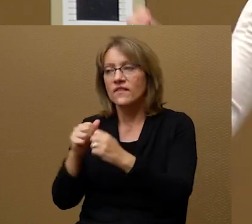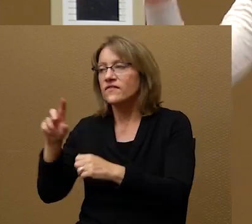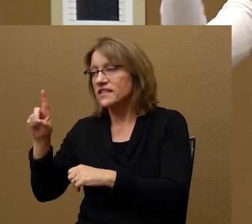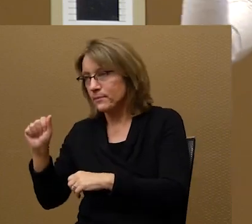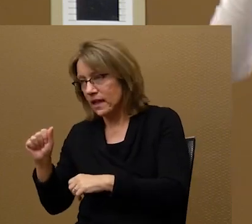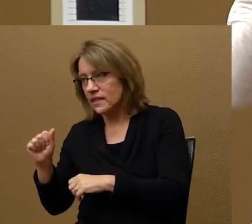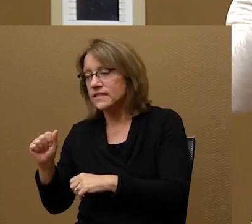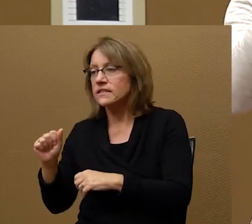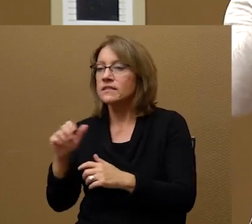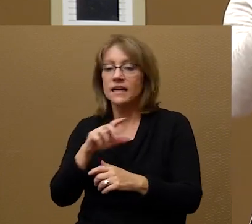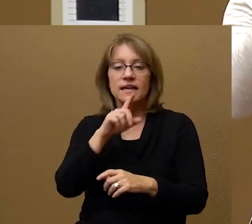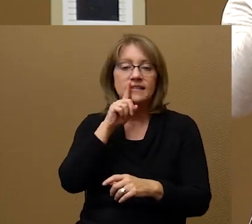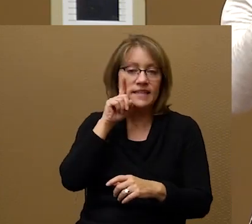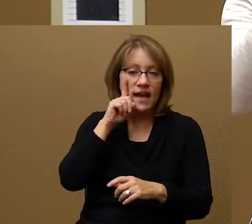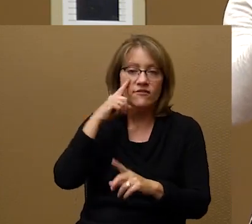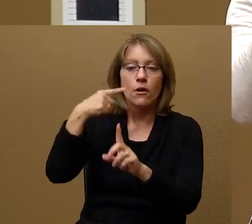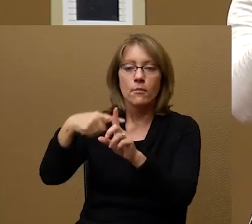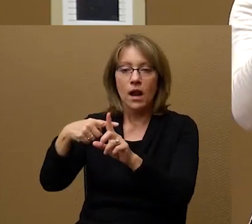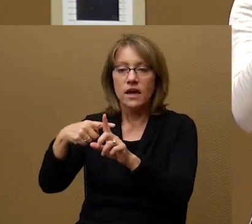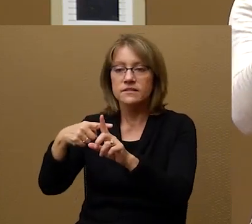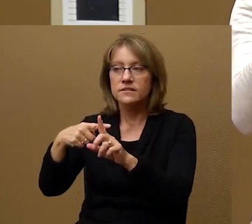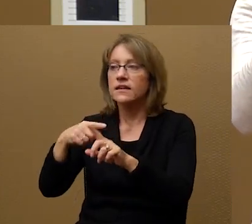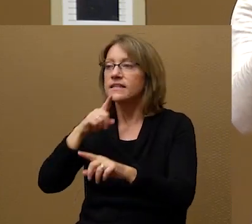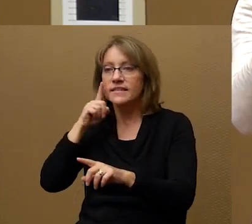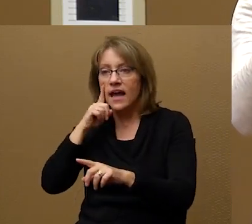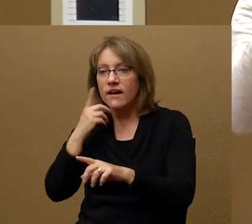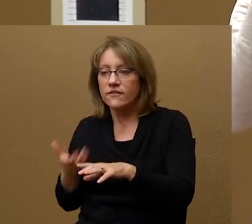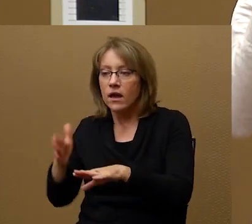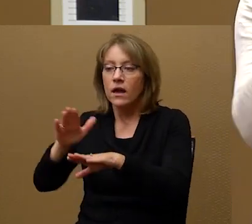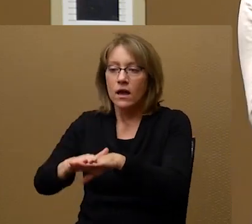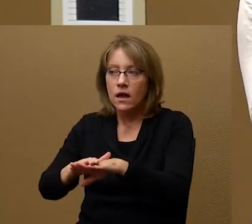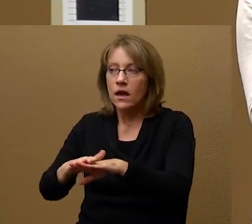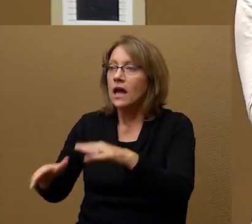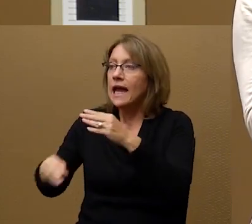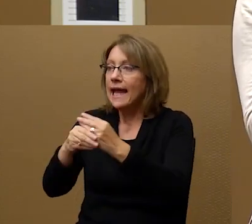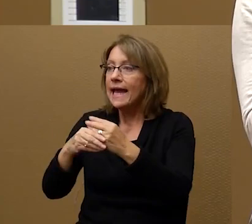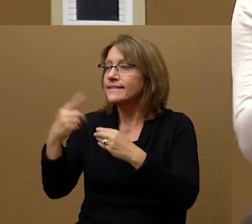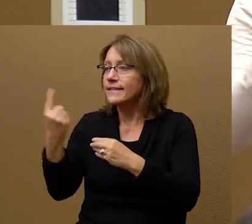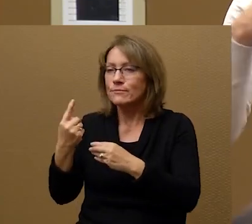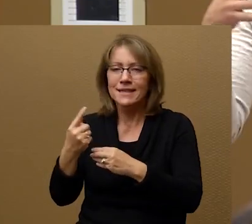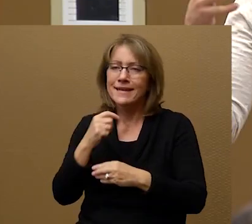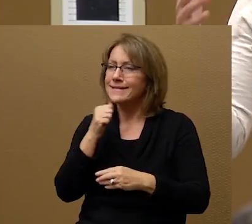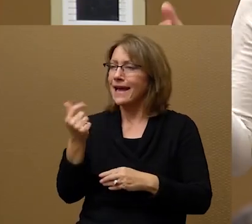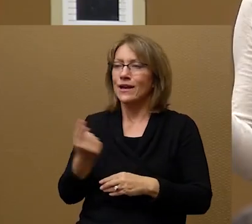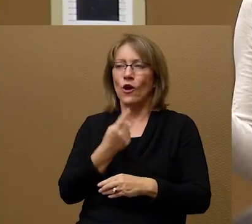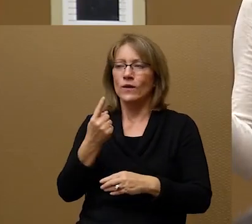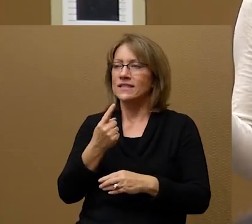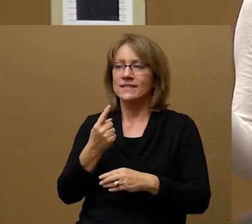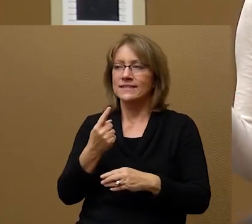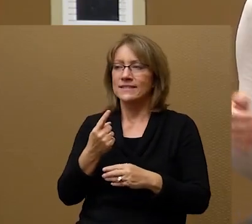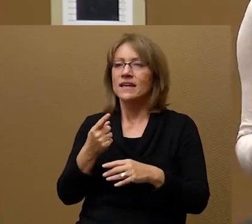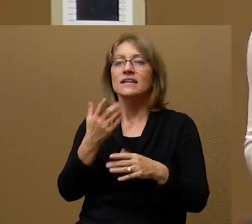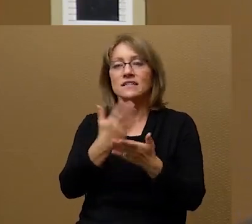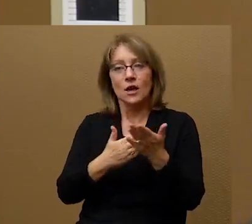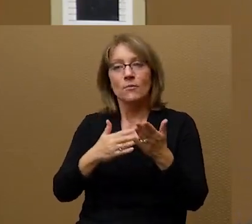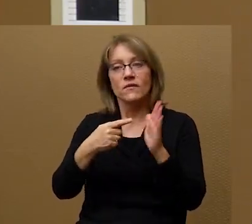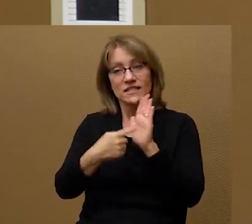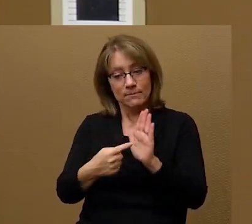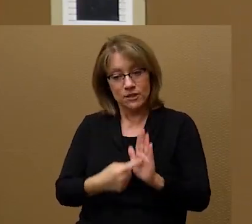like you're adding something on, but that's not always the case. Some of the symptoms are the same, they're just more complicated.